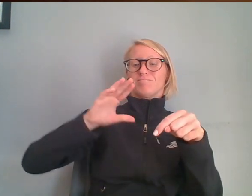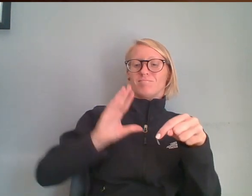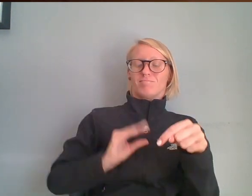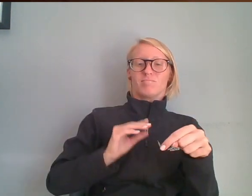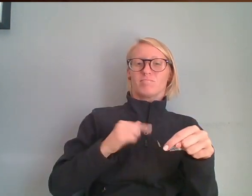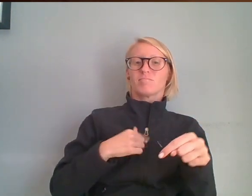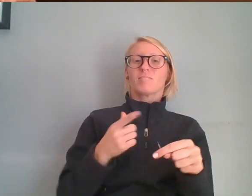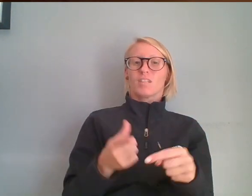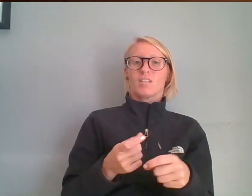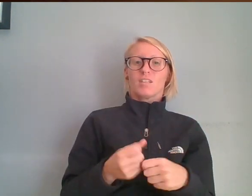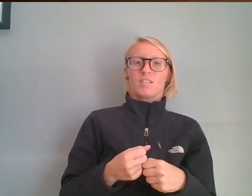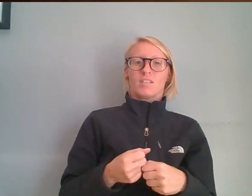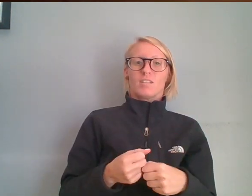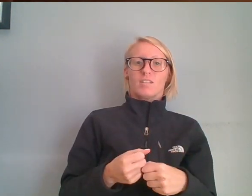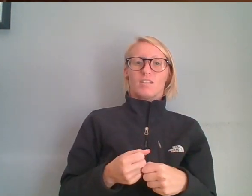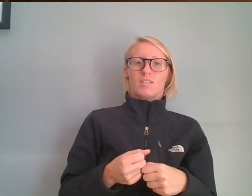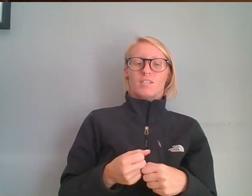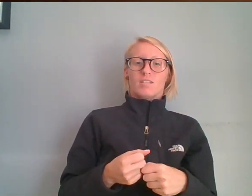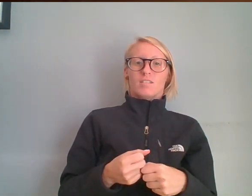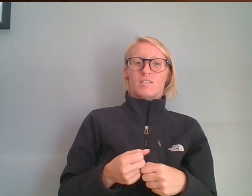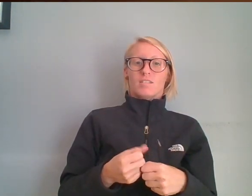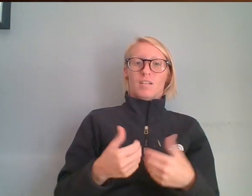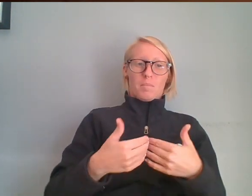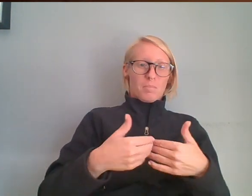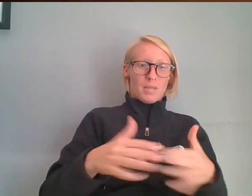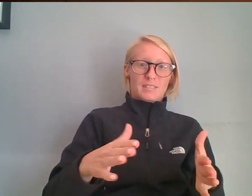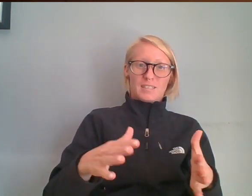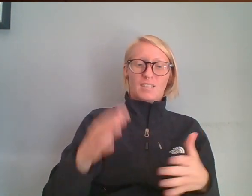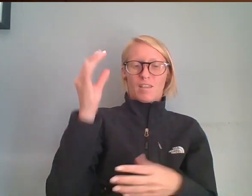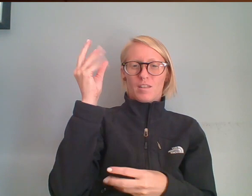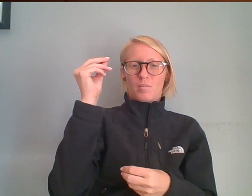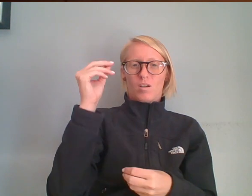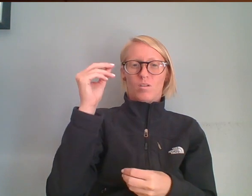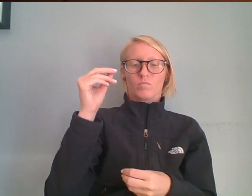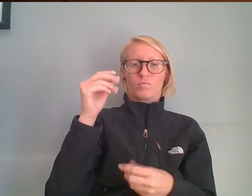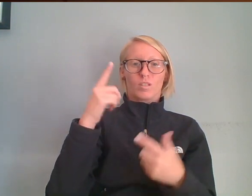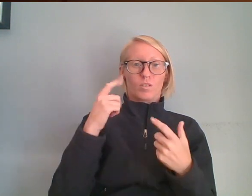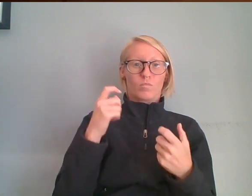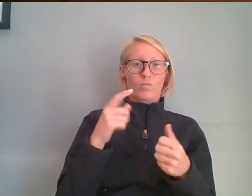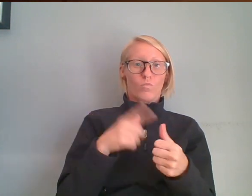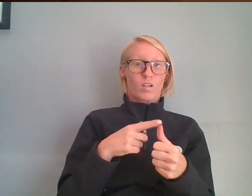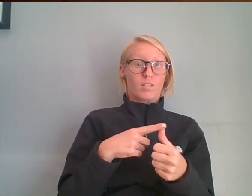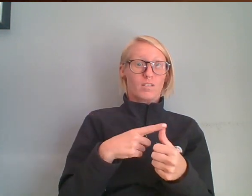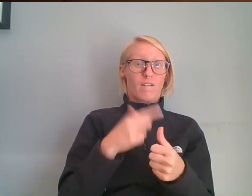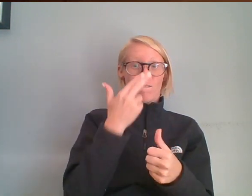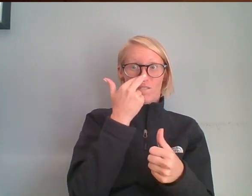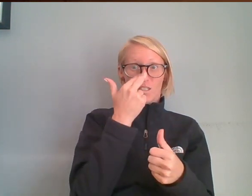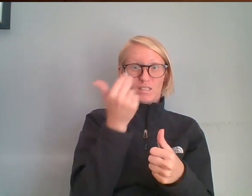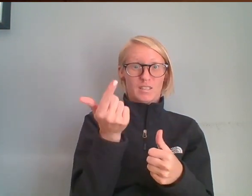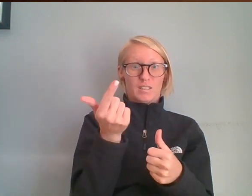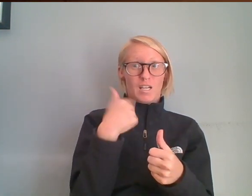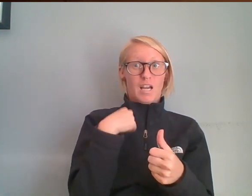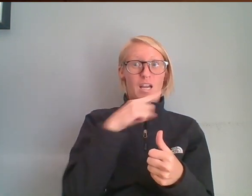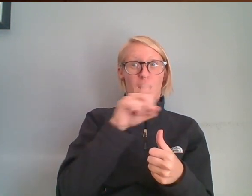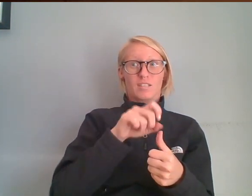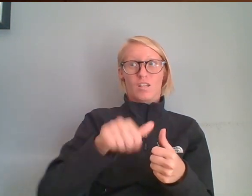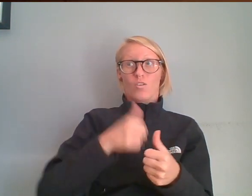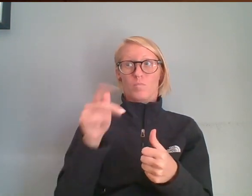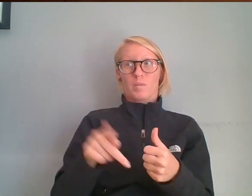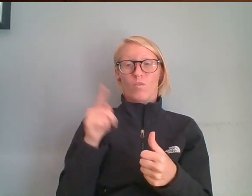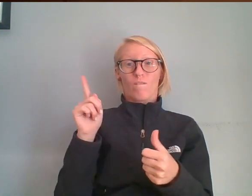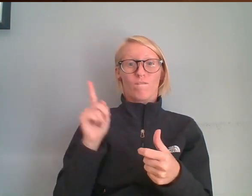hit. So, basic fundamentals you need to think about with humor. 1, is it funny? How do I know? I ask other people